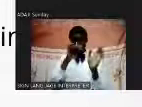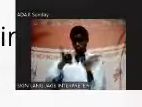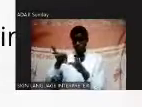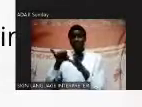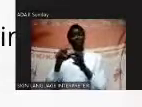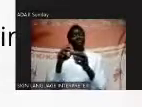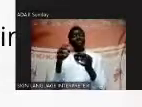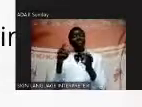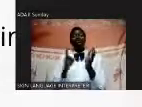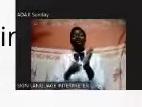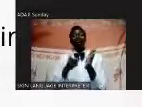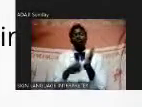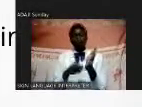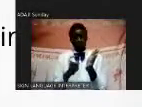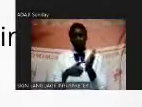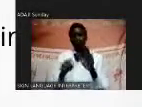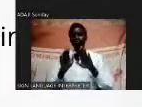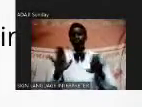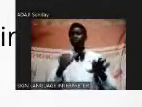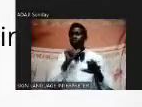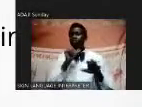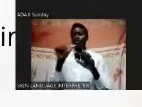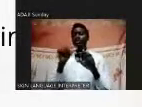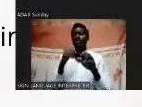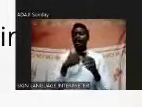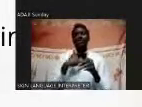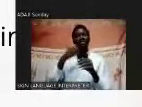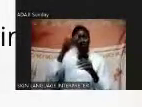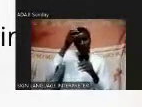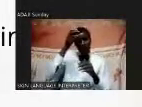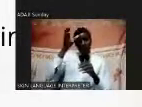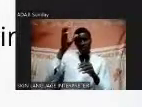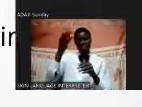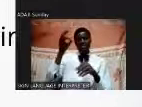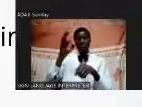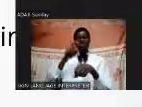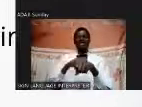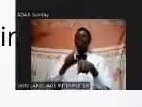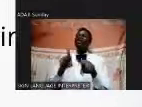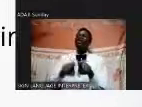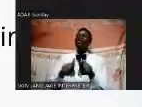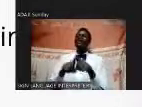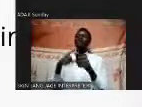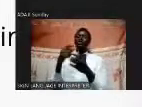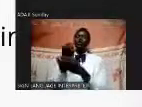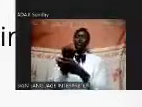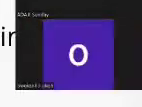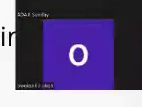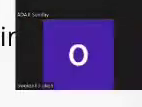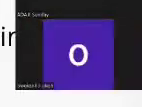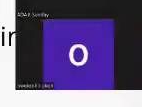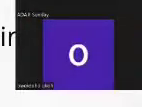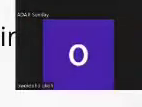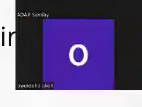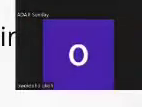children don't have the concept of time, and also sharing the concept of turn taking. I